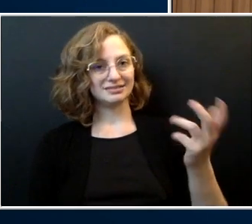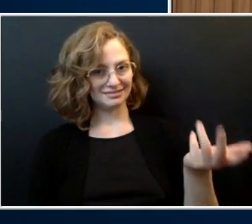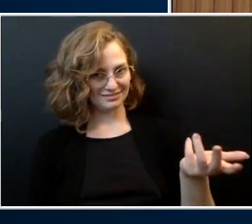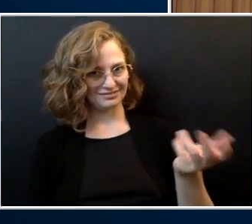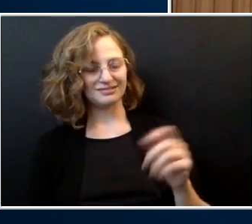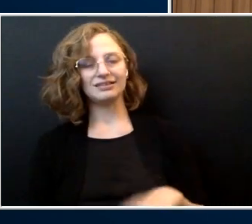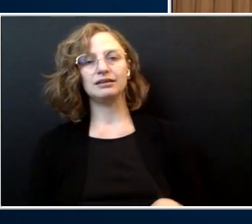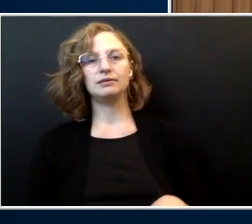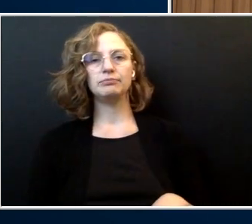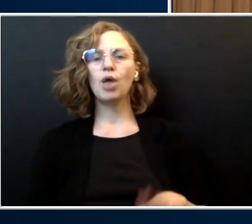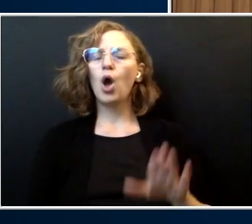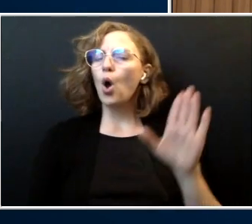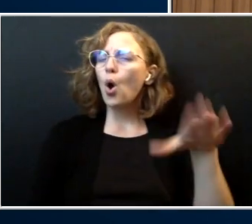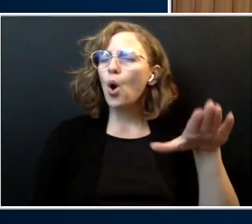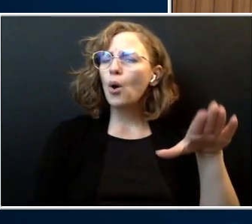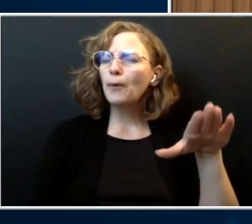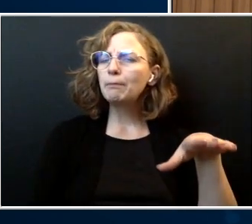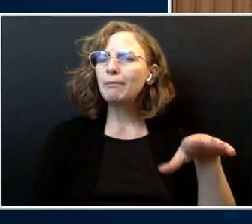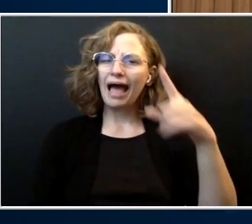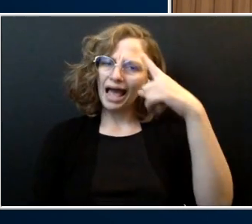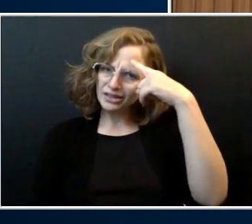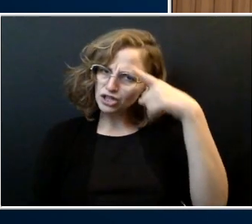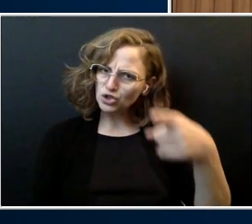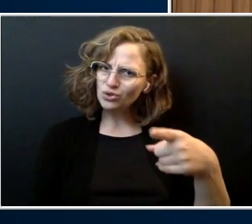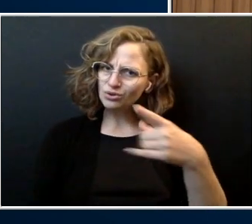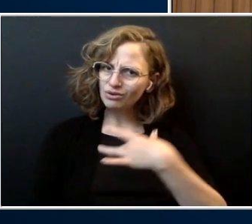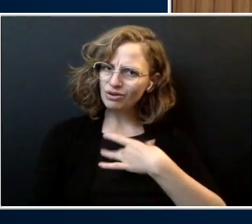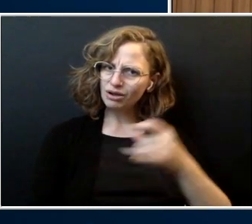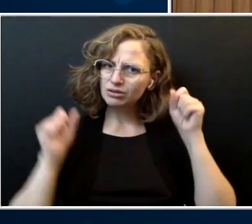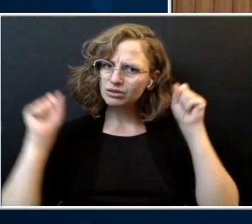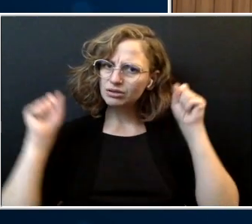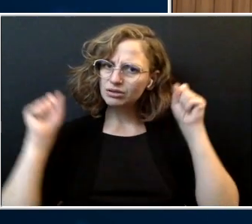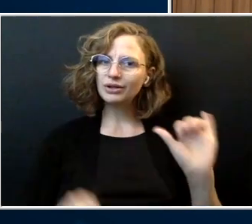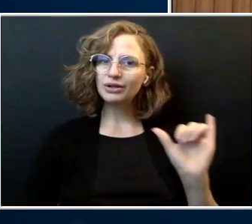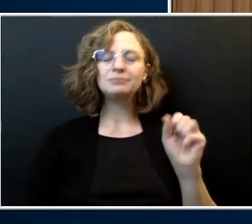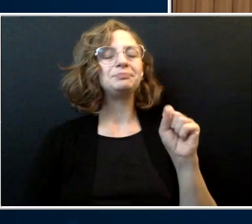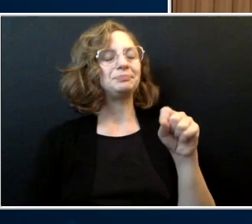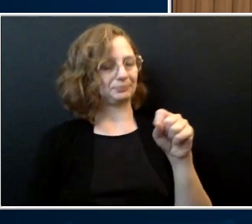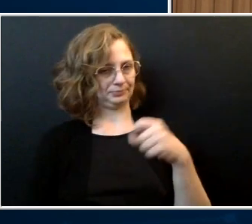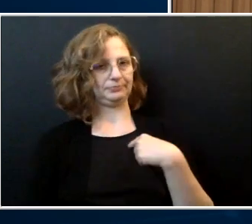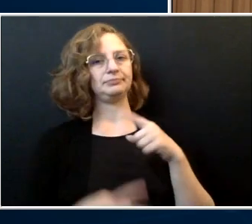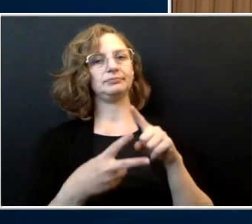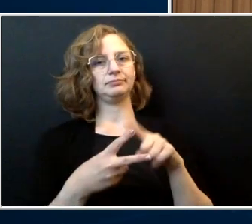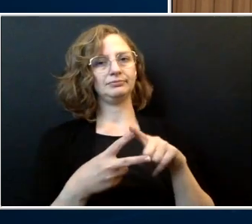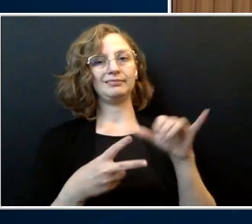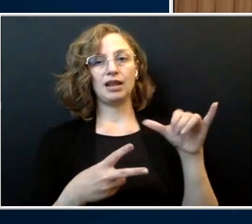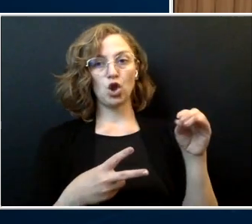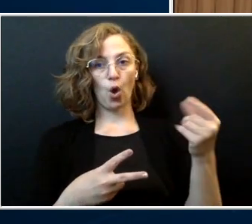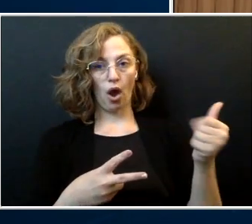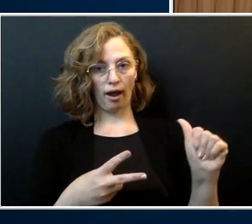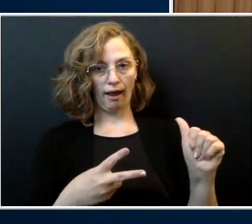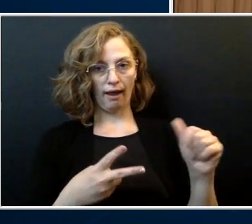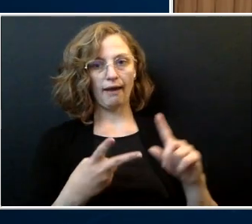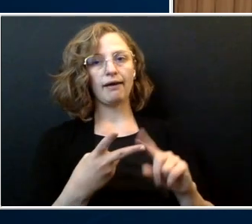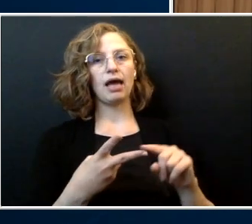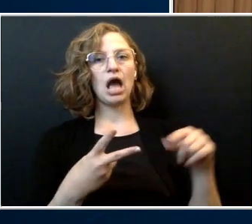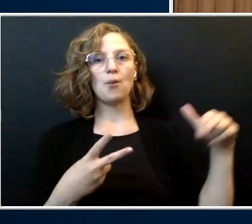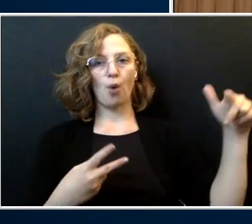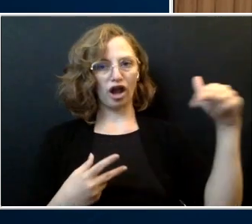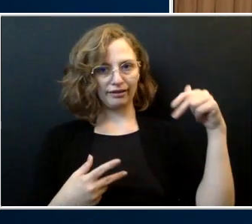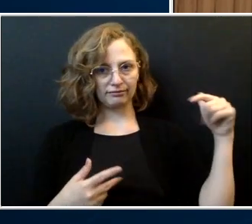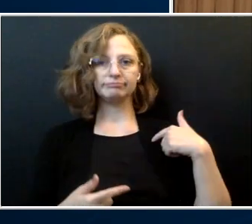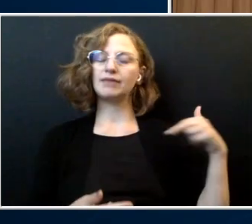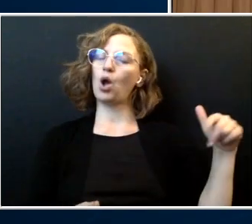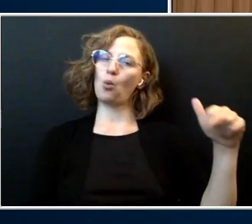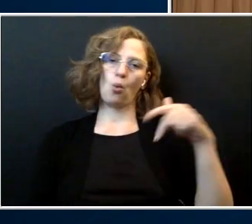Alexis, I think you're a workout person too. I like yoga and I like walking. I do a lot of walking. Yeah.